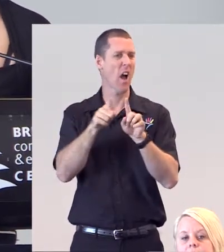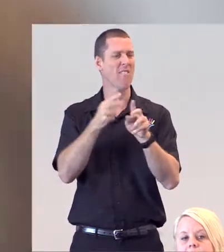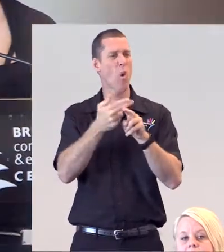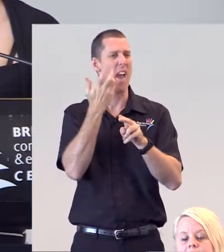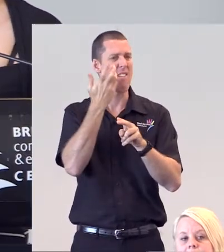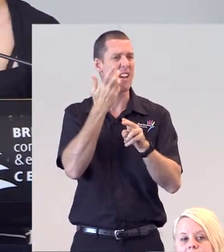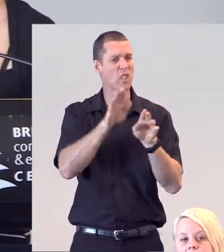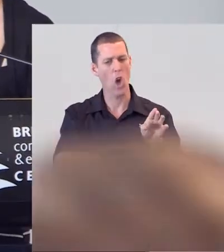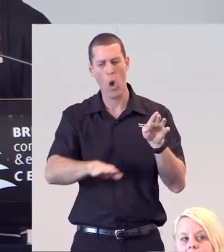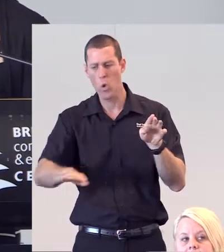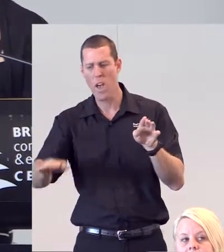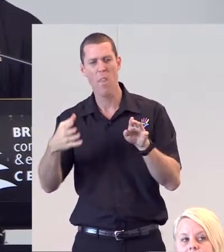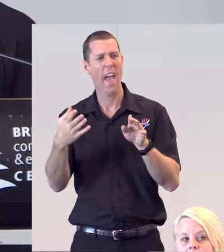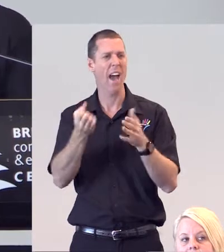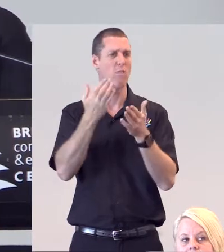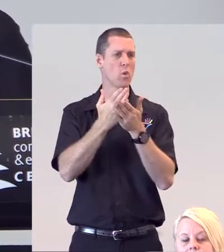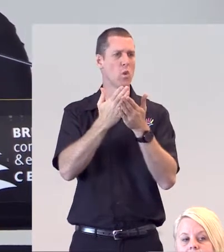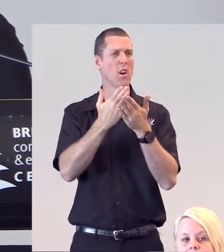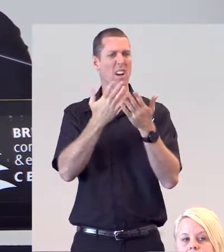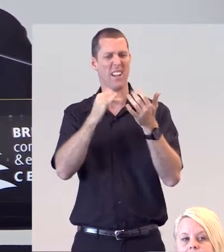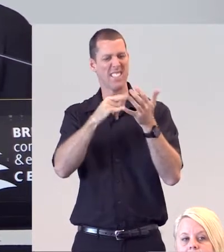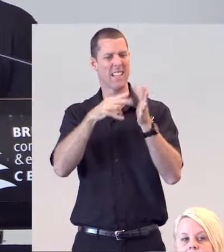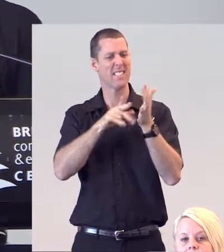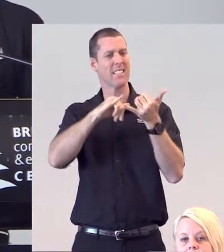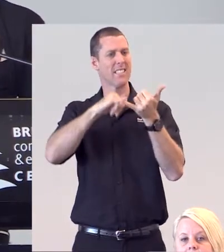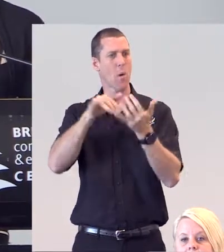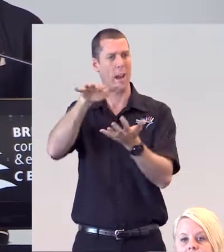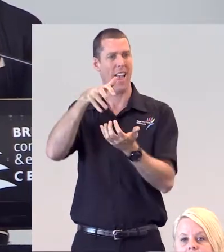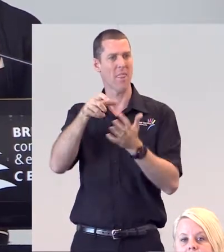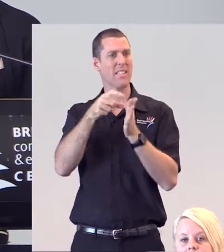do an annual census, and we get that data.